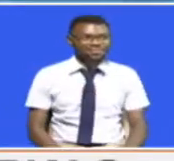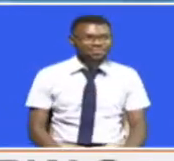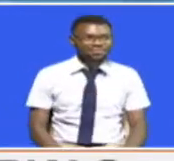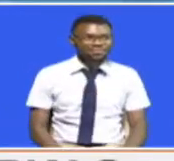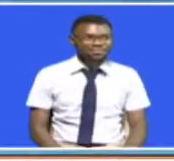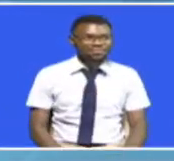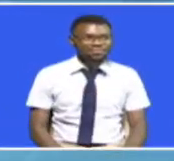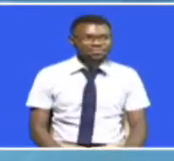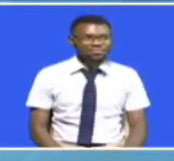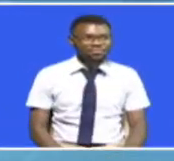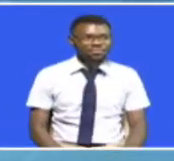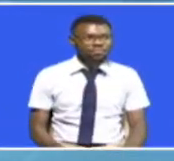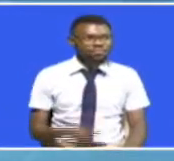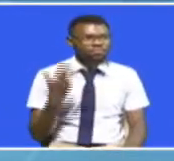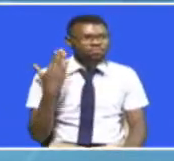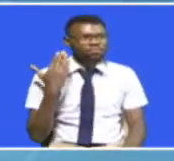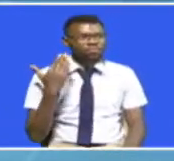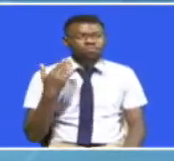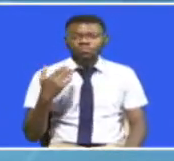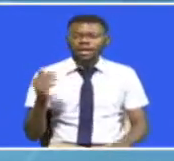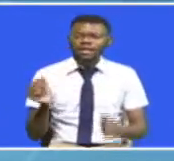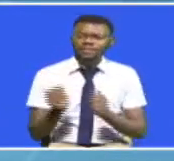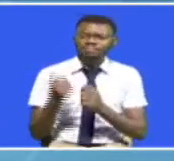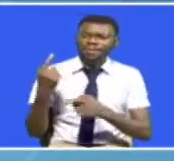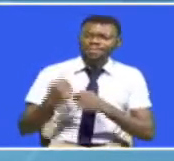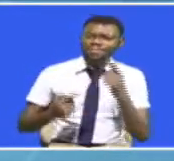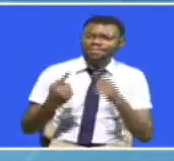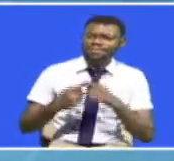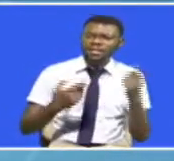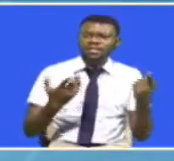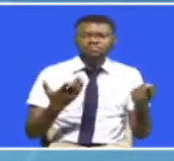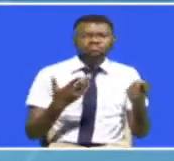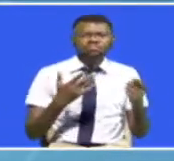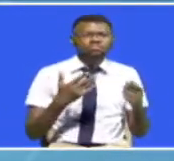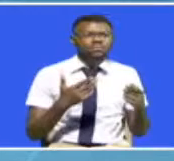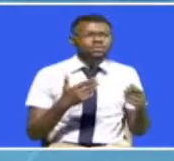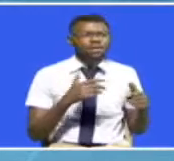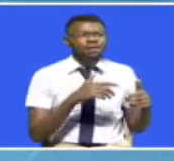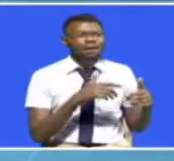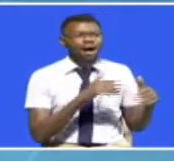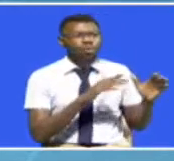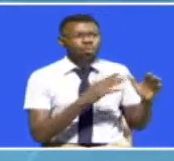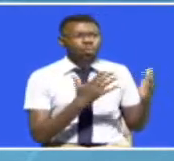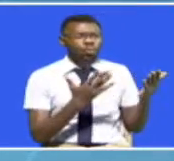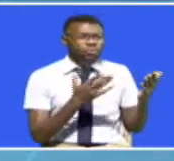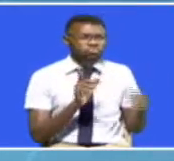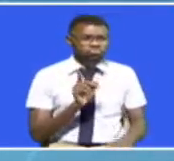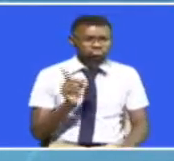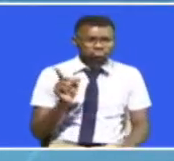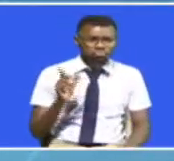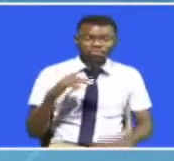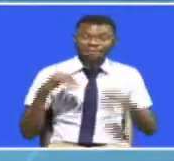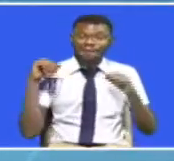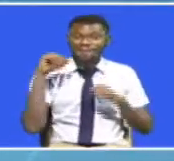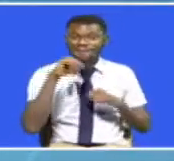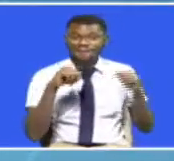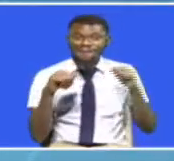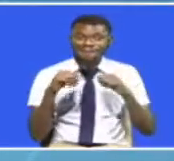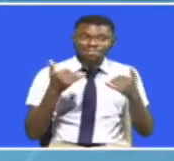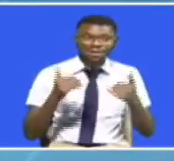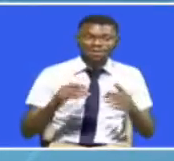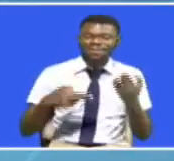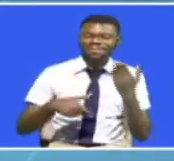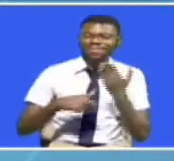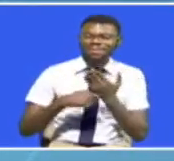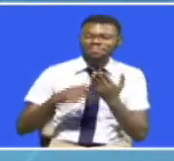After being out in the cold for a decade, former Kenya women's boxing middleweight sensation Charity Mukami is back with a bang and